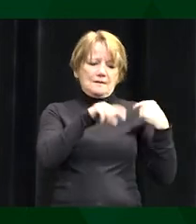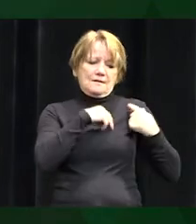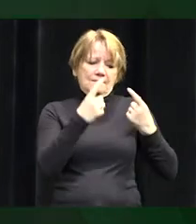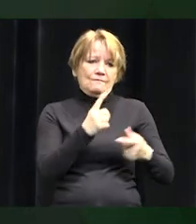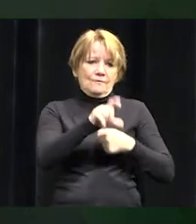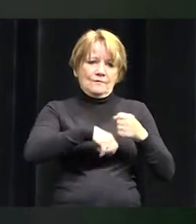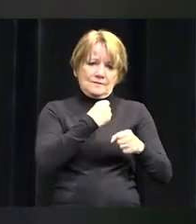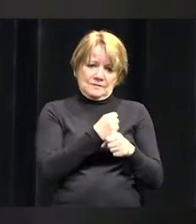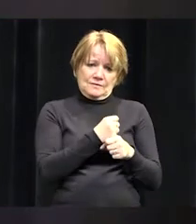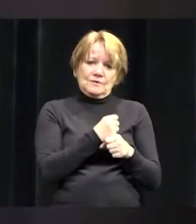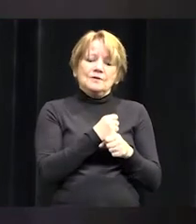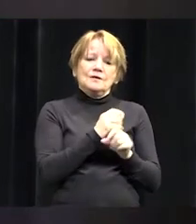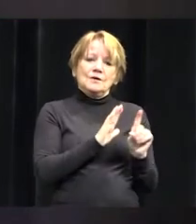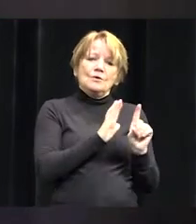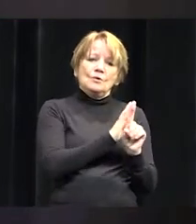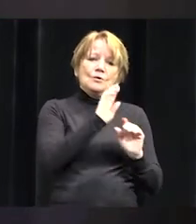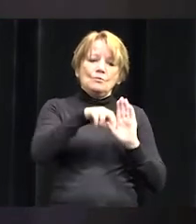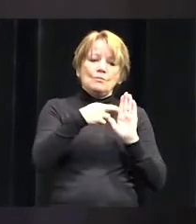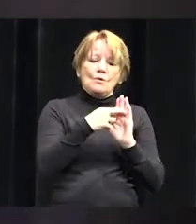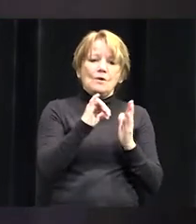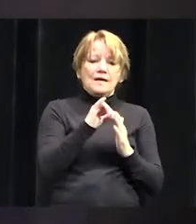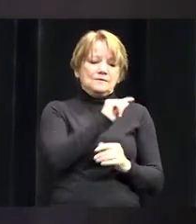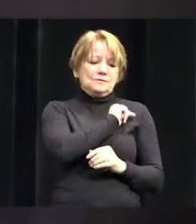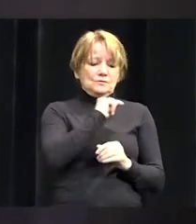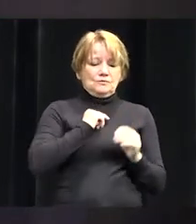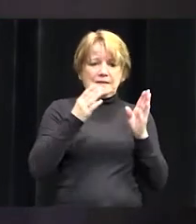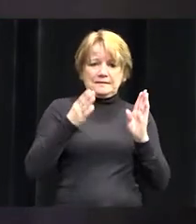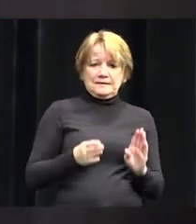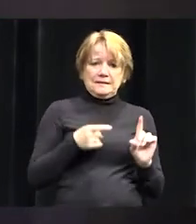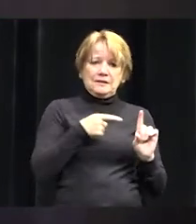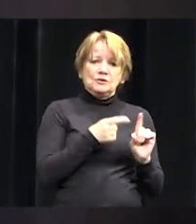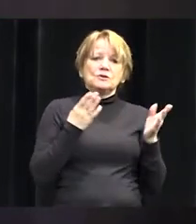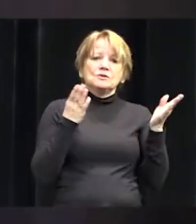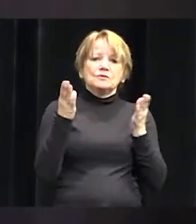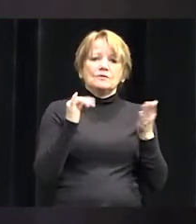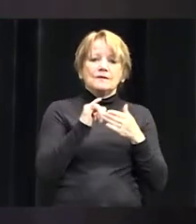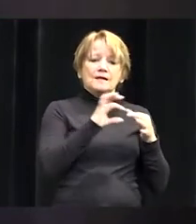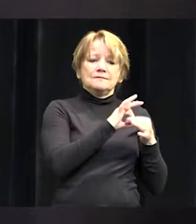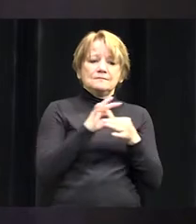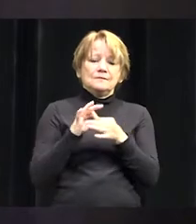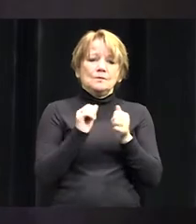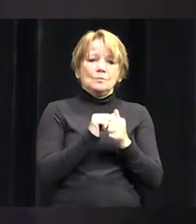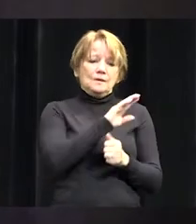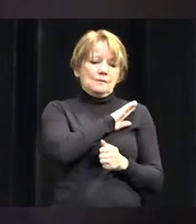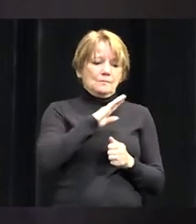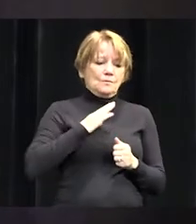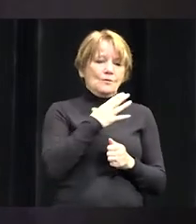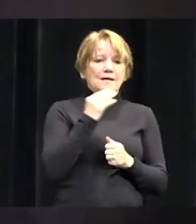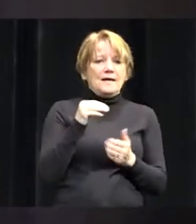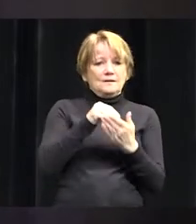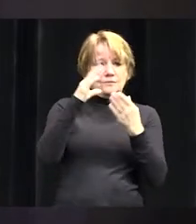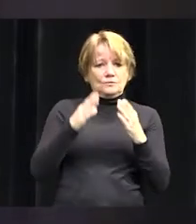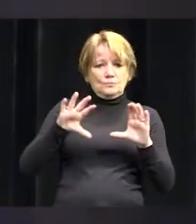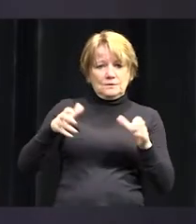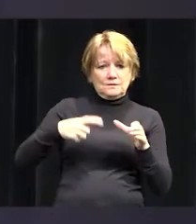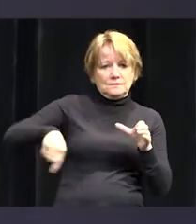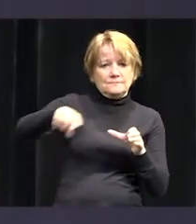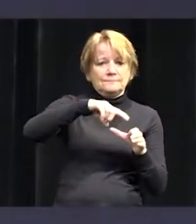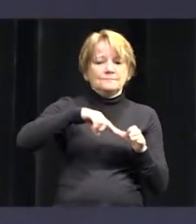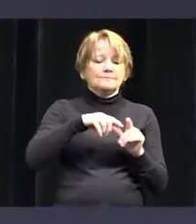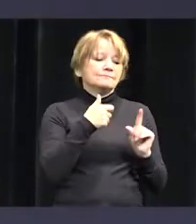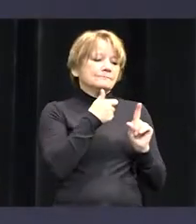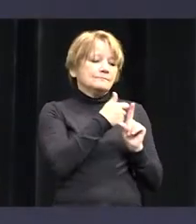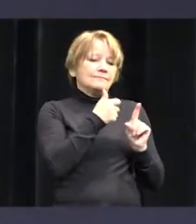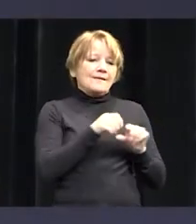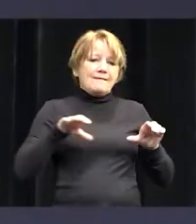past year in her role as trustee she served as liaison between the board and the student body